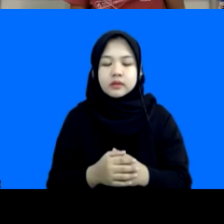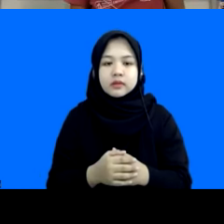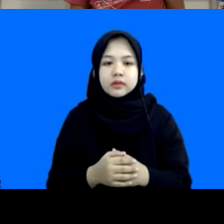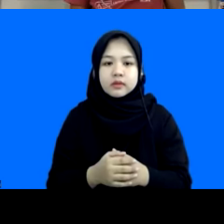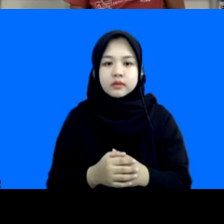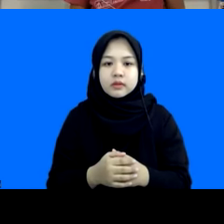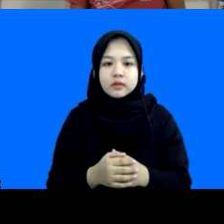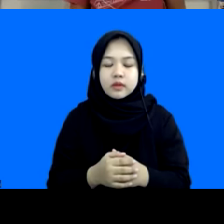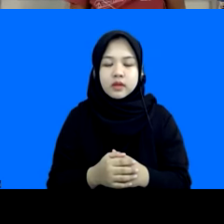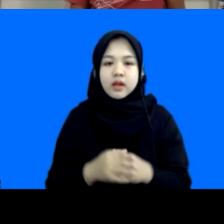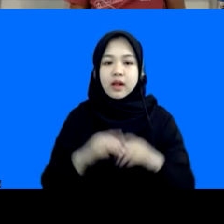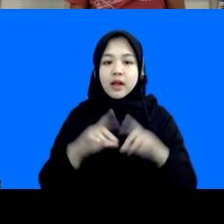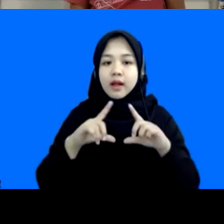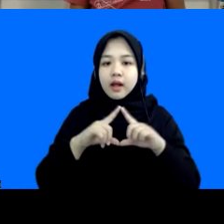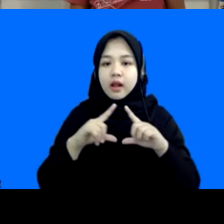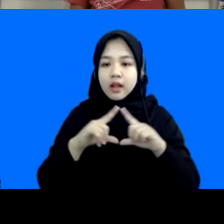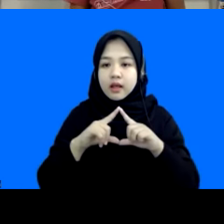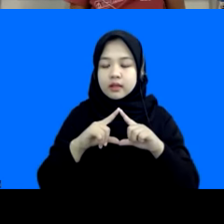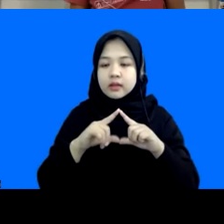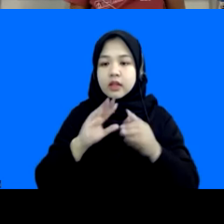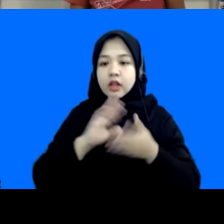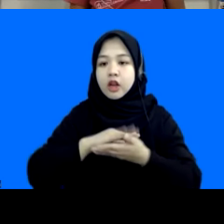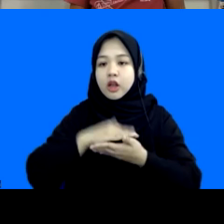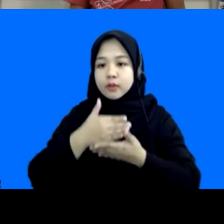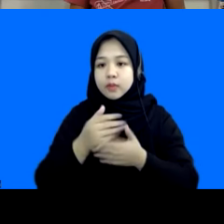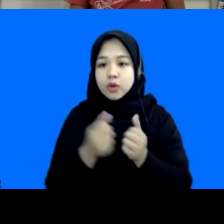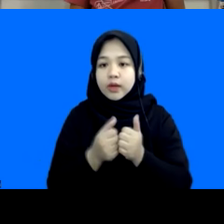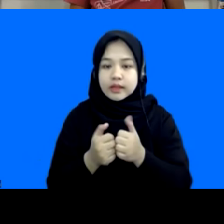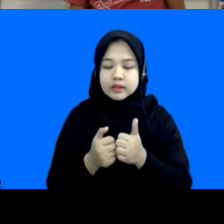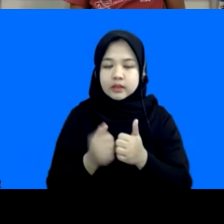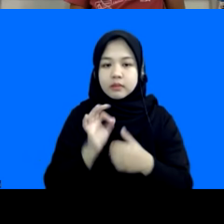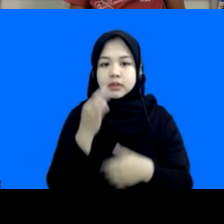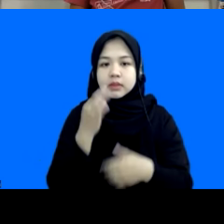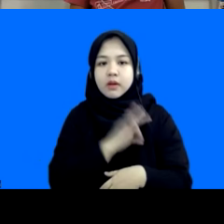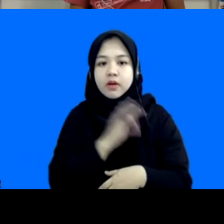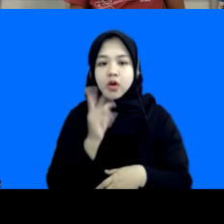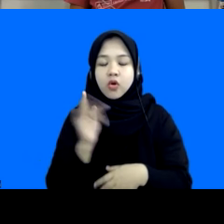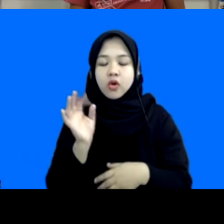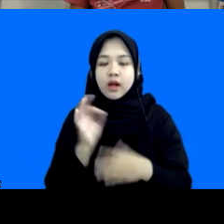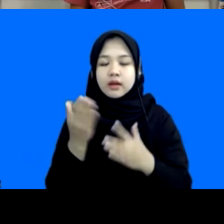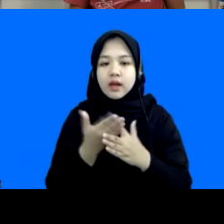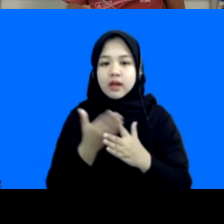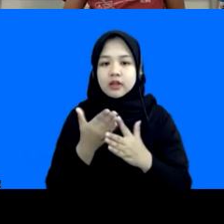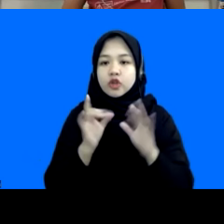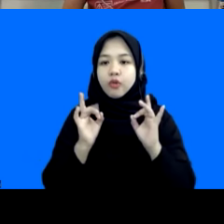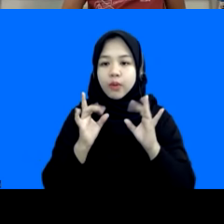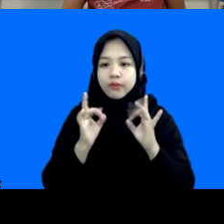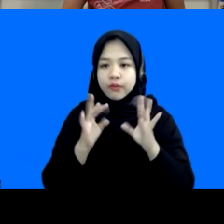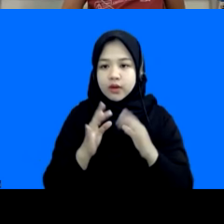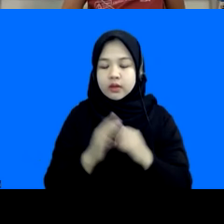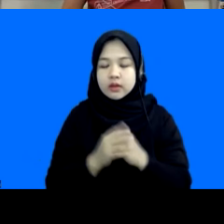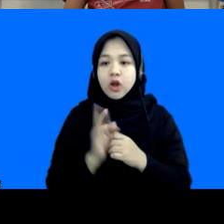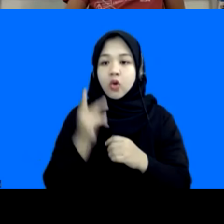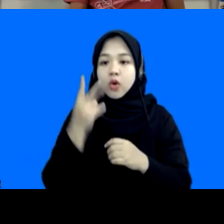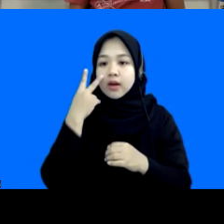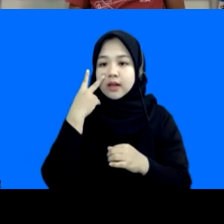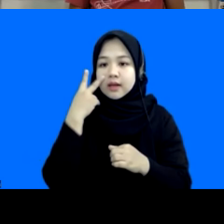you can do. And the access to Wi-Fi is not always readily available, as you see from the data earlier